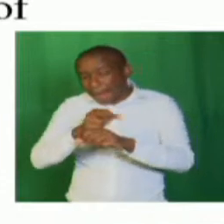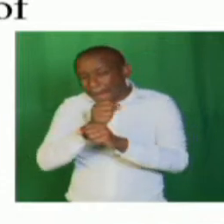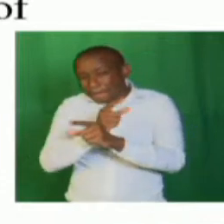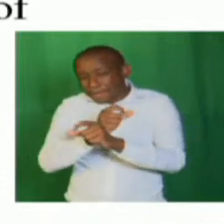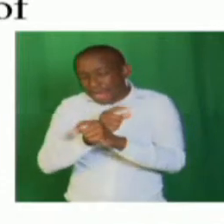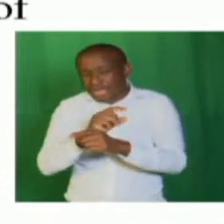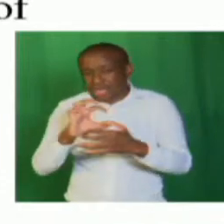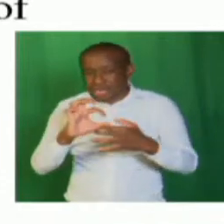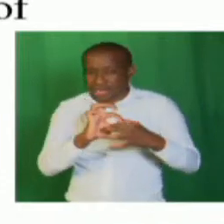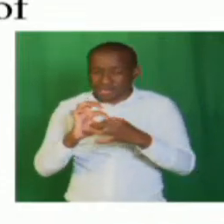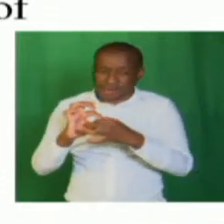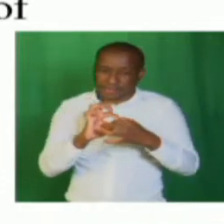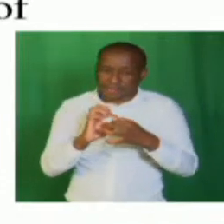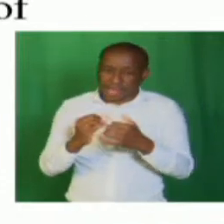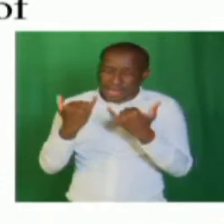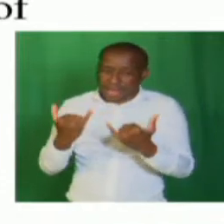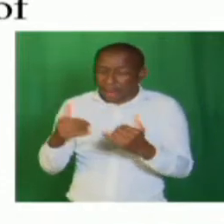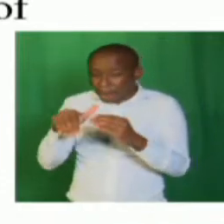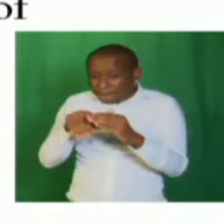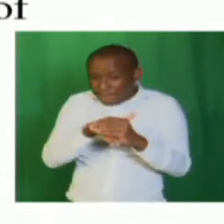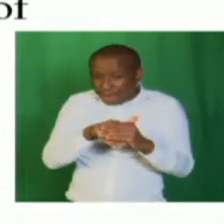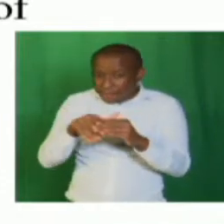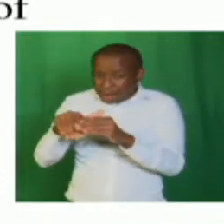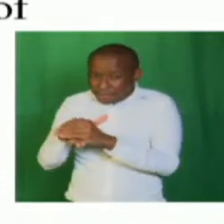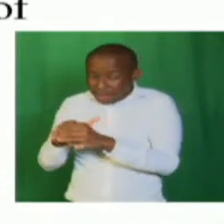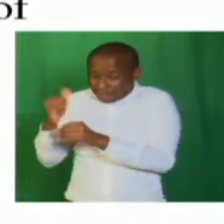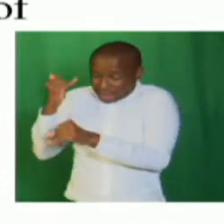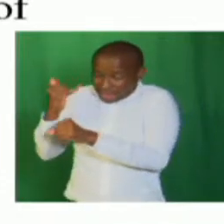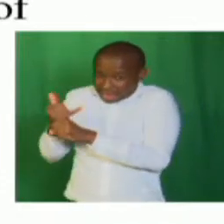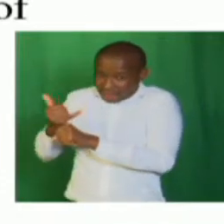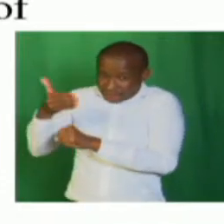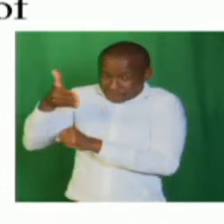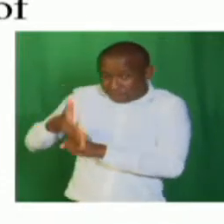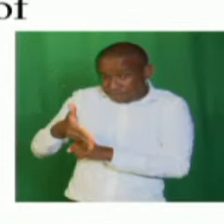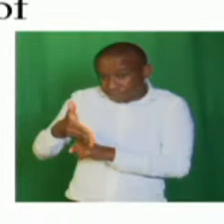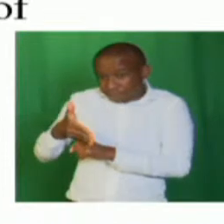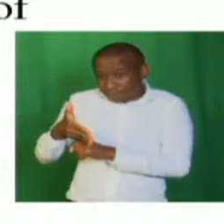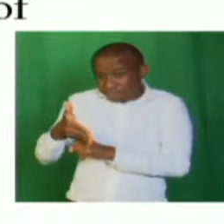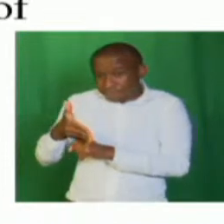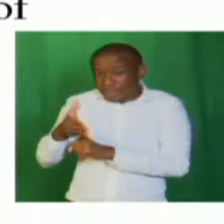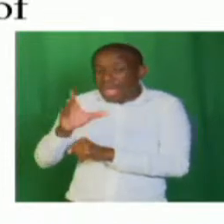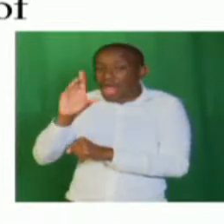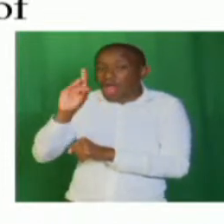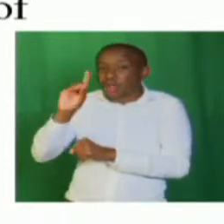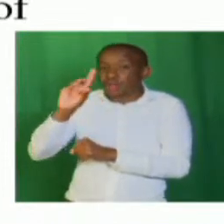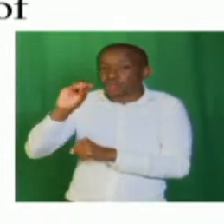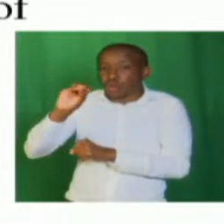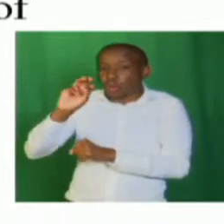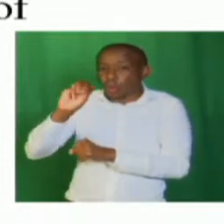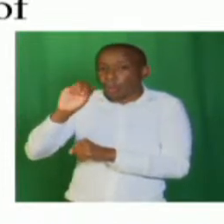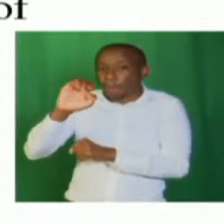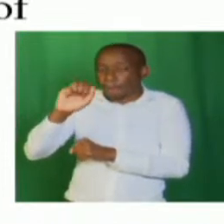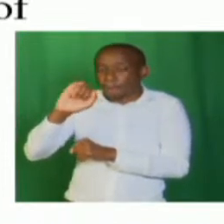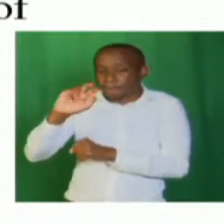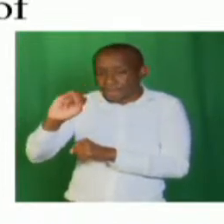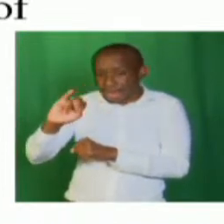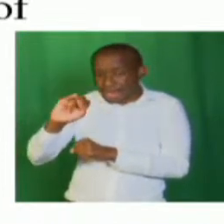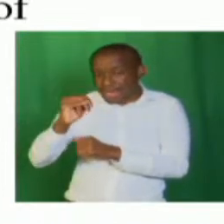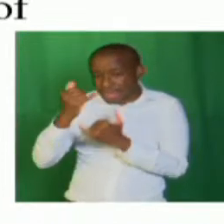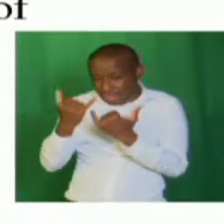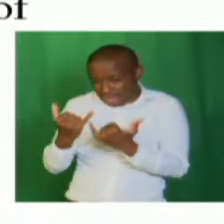relation where every member of the input set, which is also called the domain, is mapped